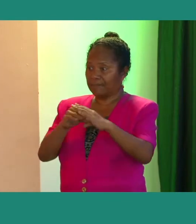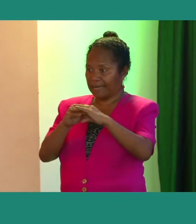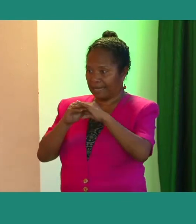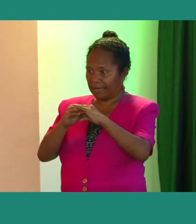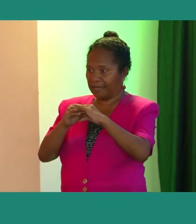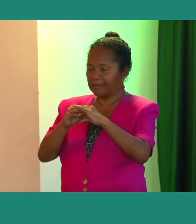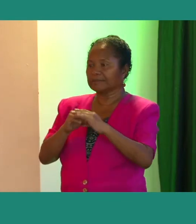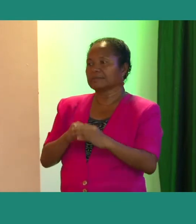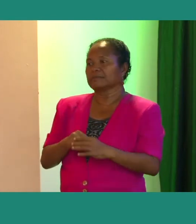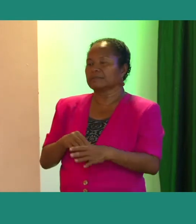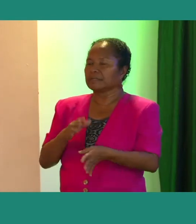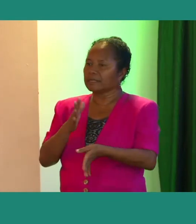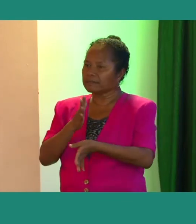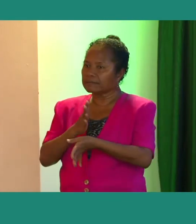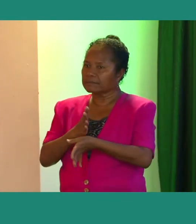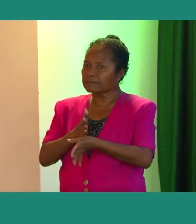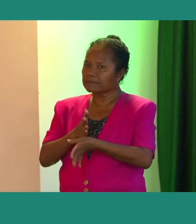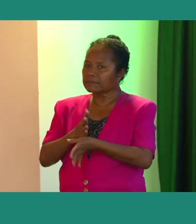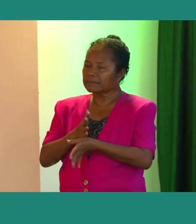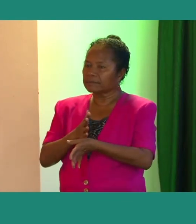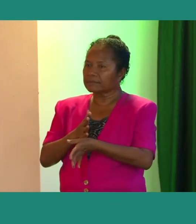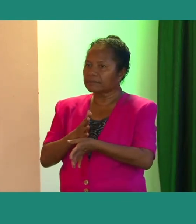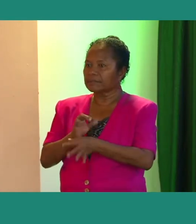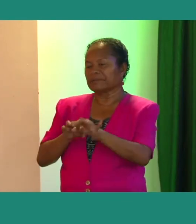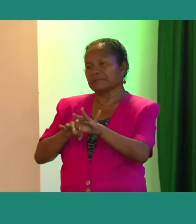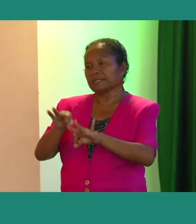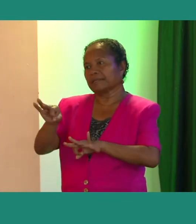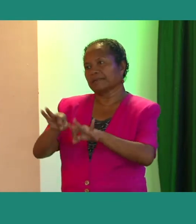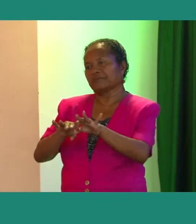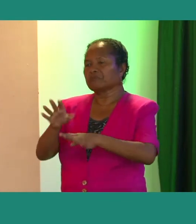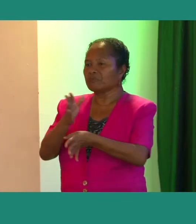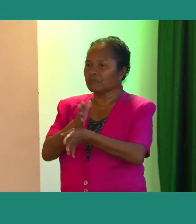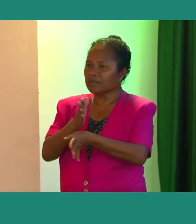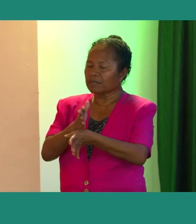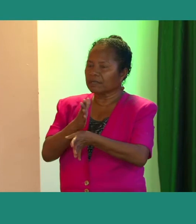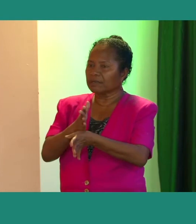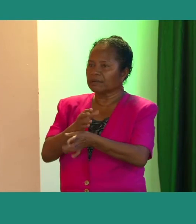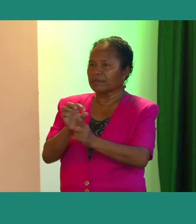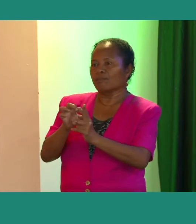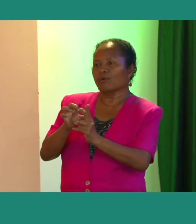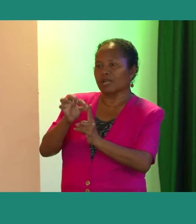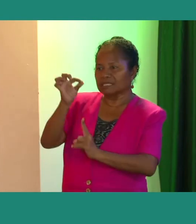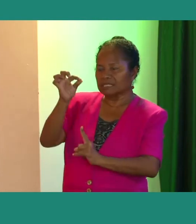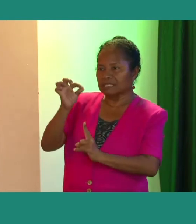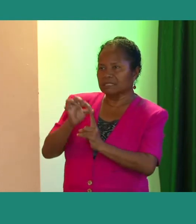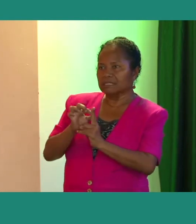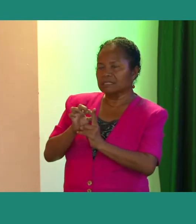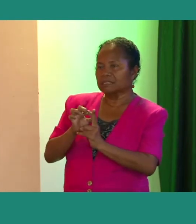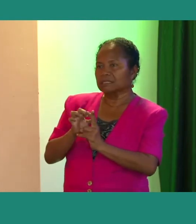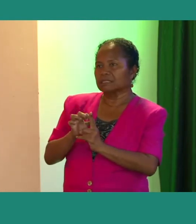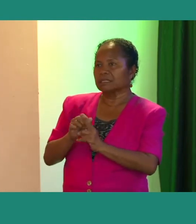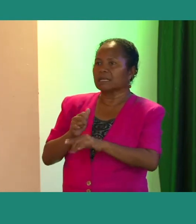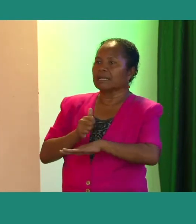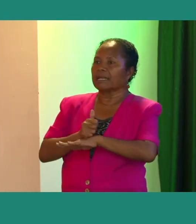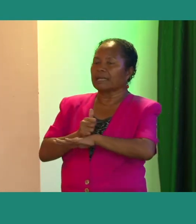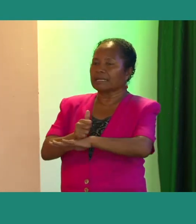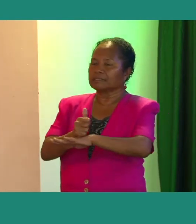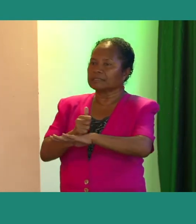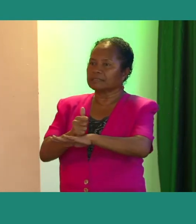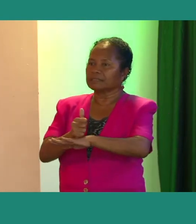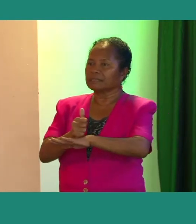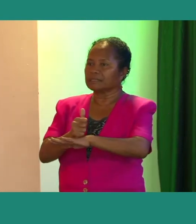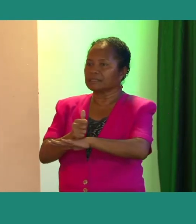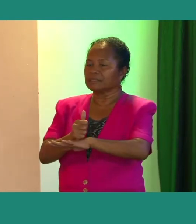they're working, they've got a strategy, they're working on internal policies, and they actively